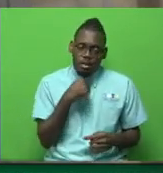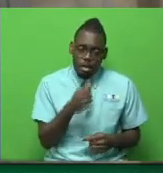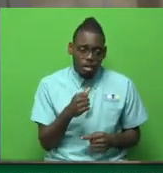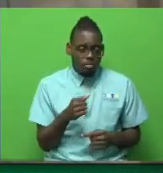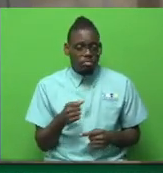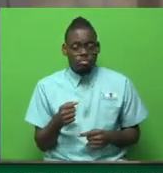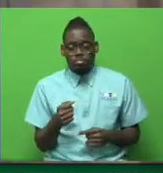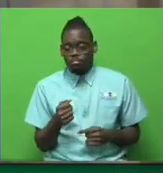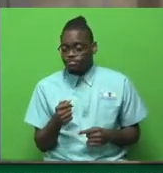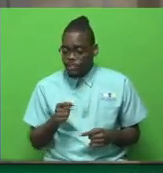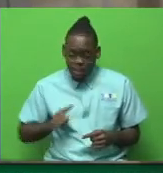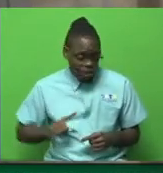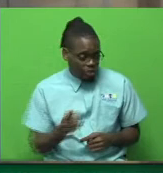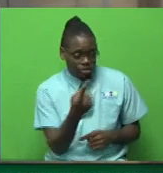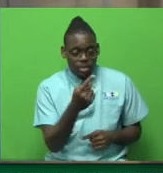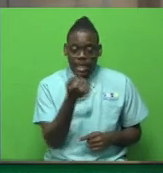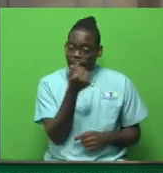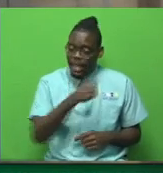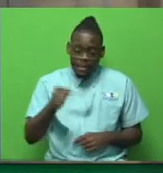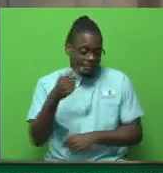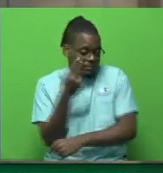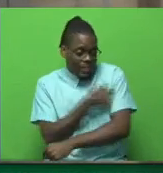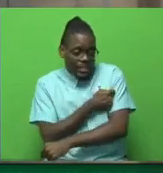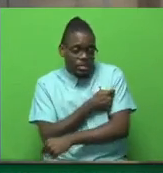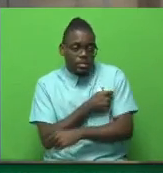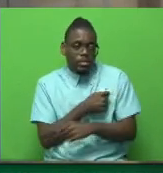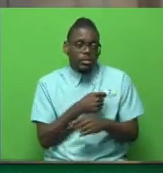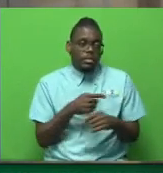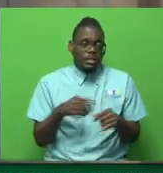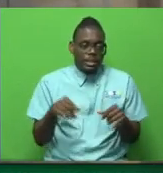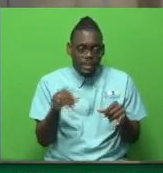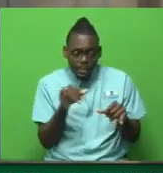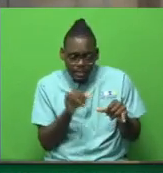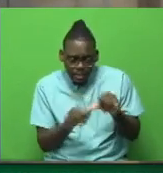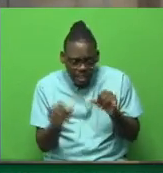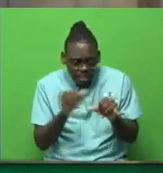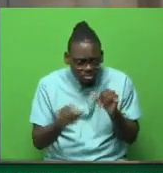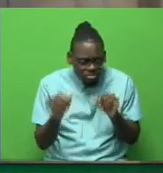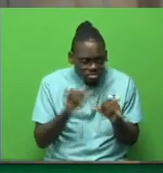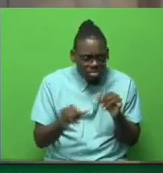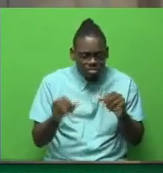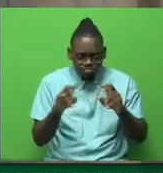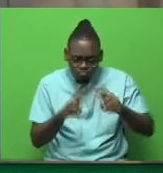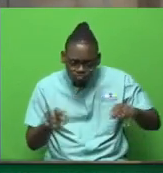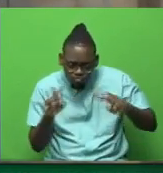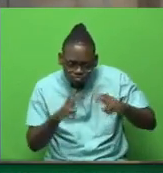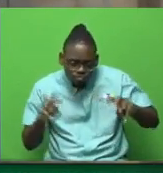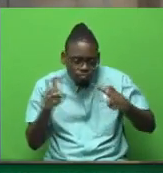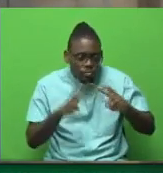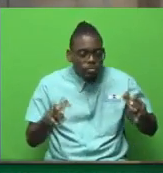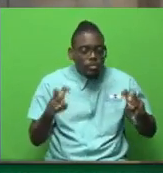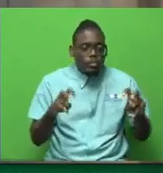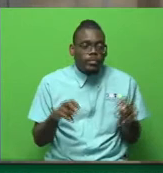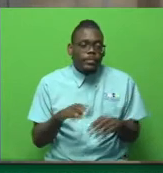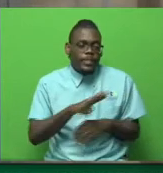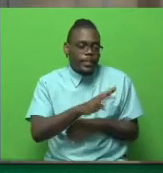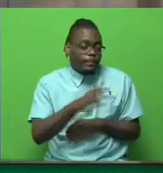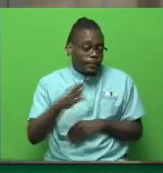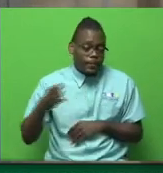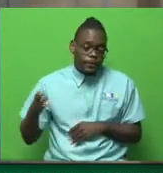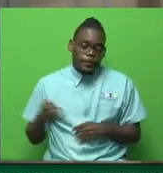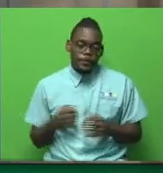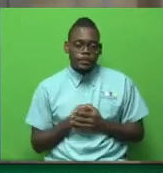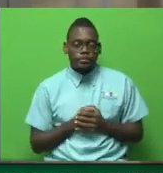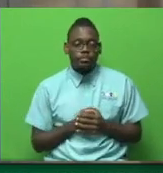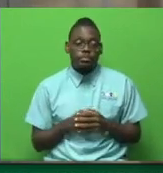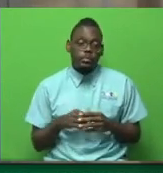speaking on scientific basis I'm speaking on the scientific basis of of studies that have been done and the